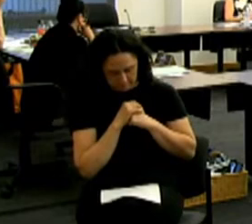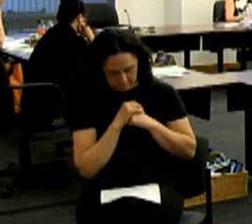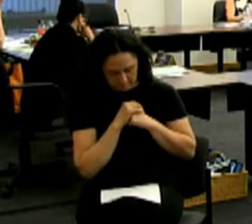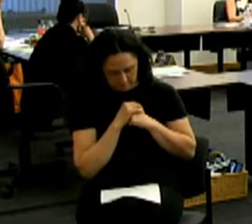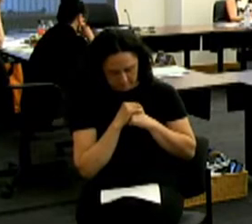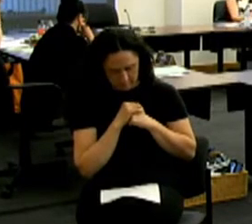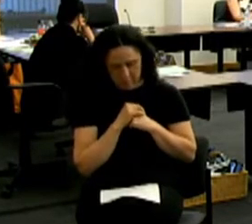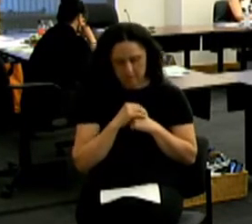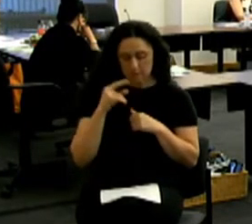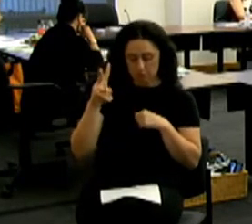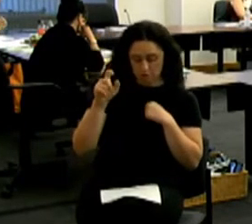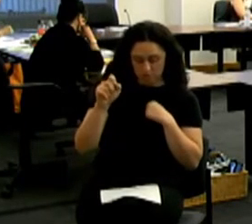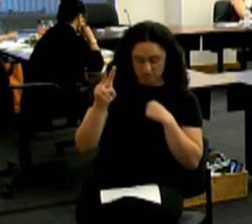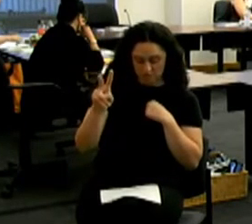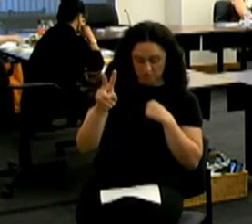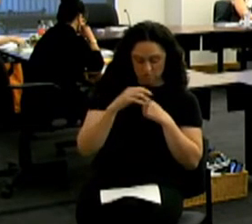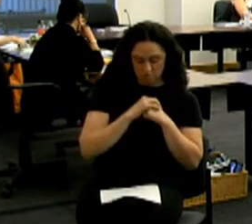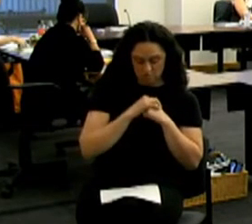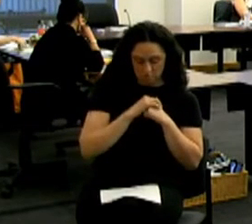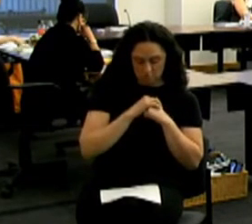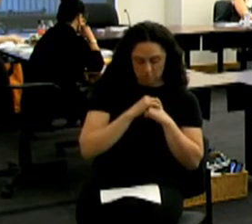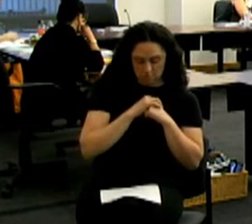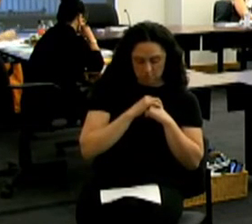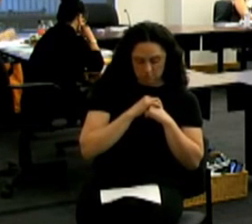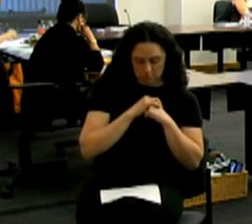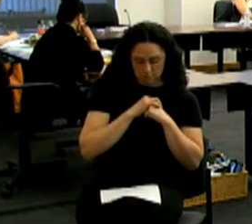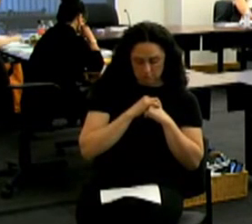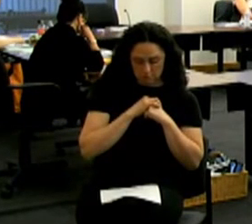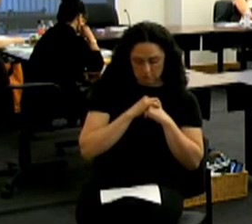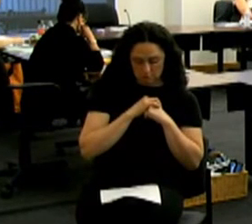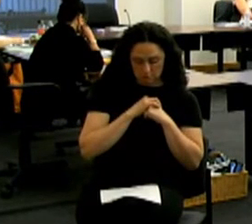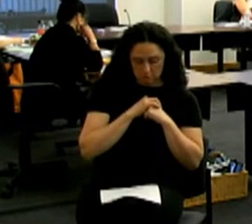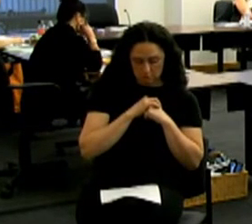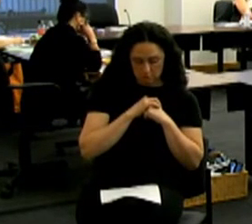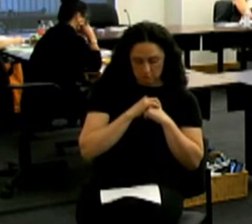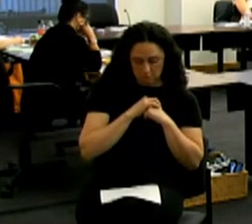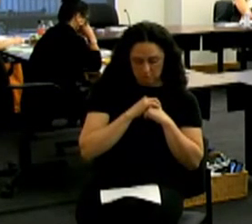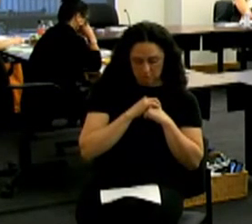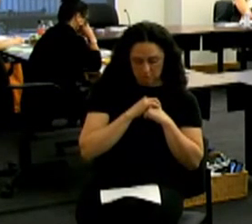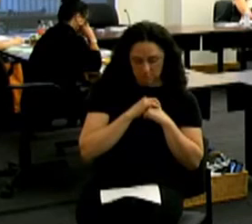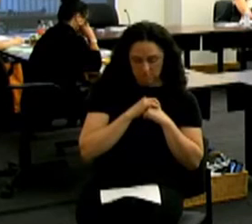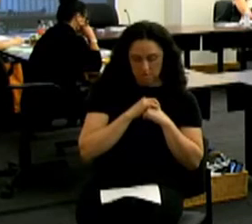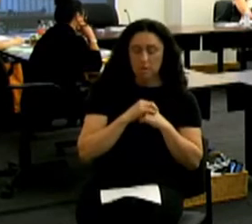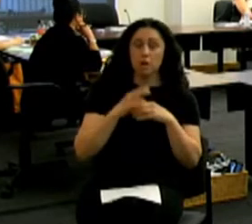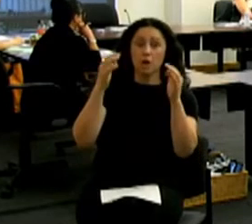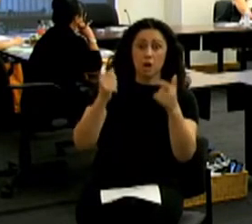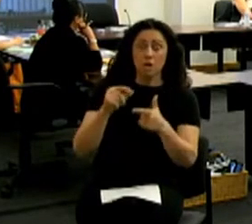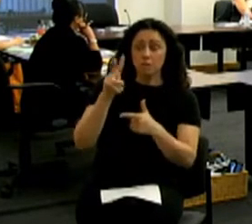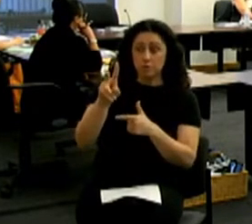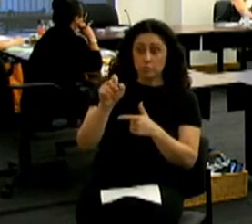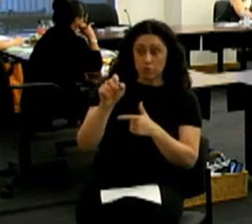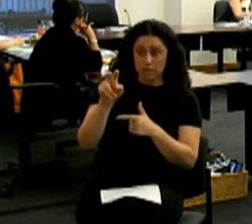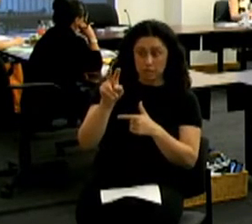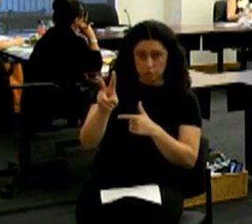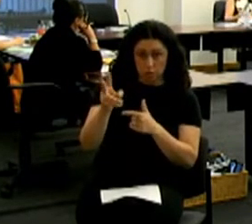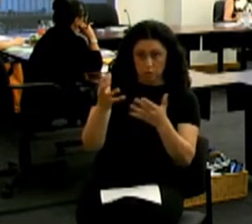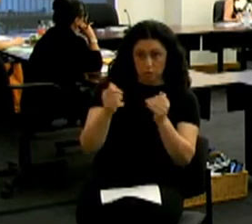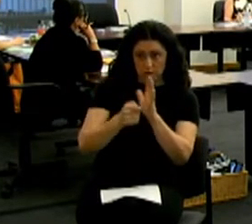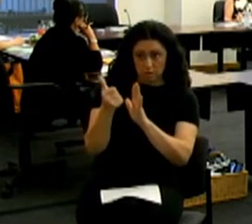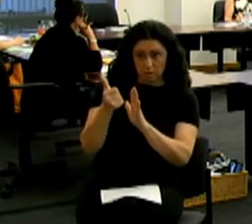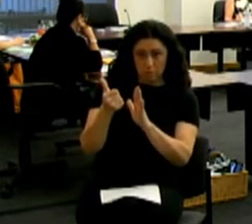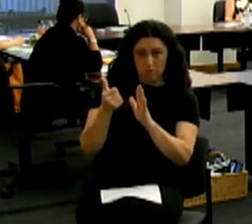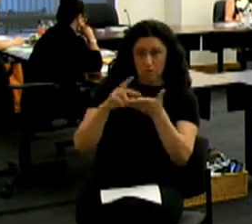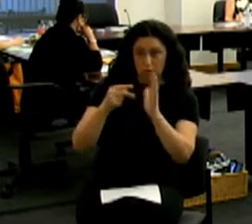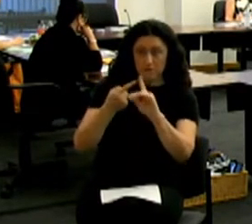2.2. All of 2.2. You mean